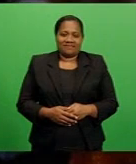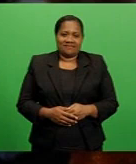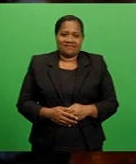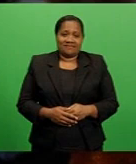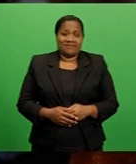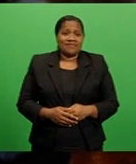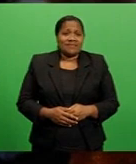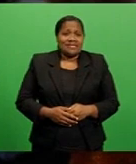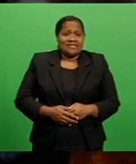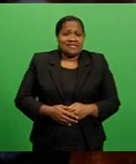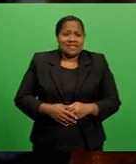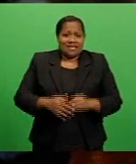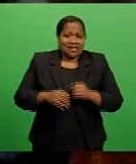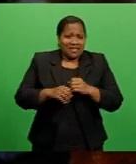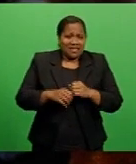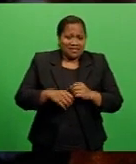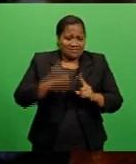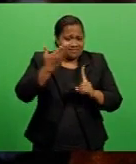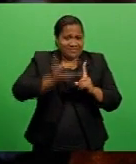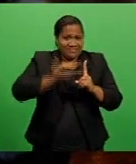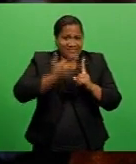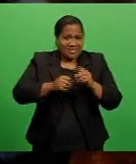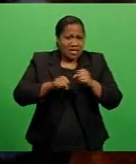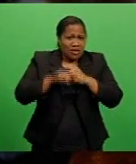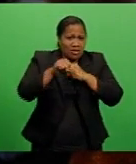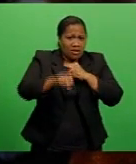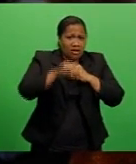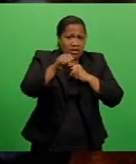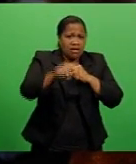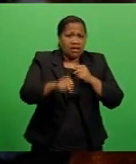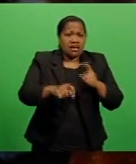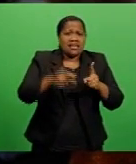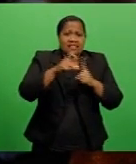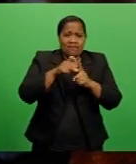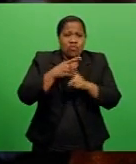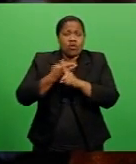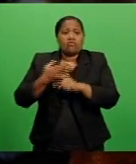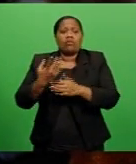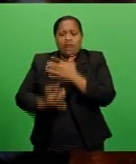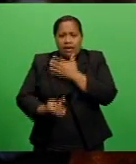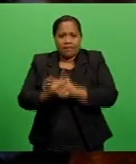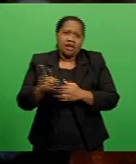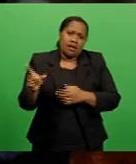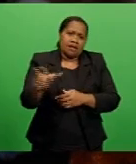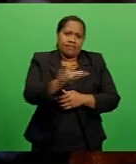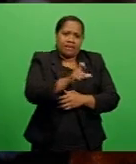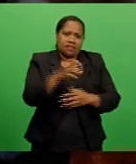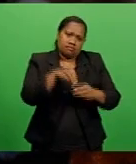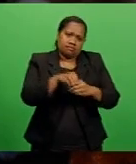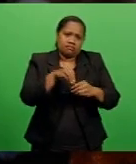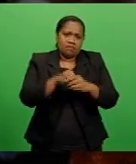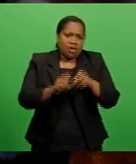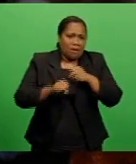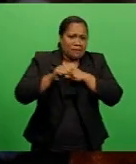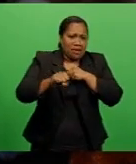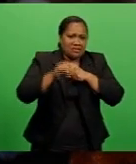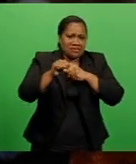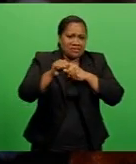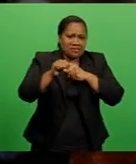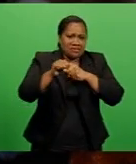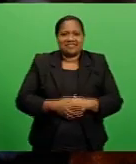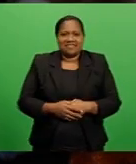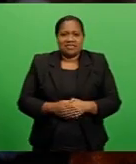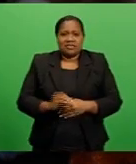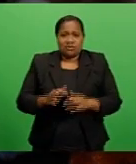Former welterweight champion Joseph Kwajo is returning to the boxing scene and will be challenging South Pacific Boxing Championship cruiserweight